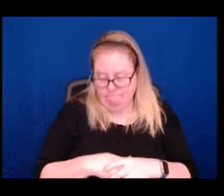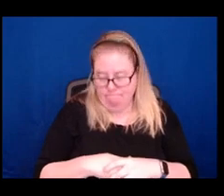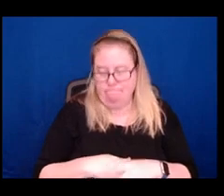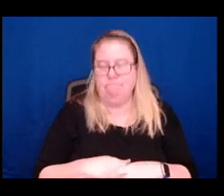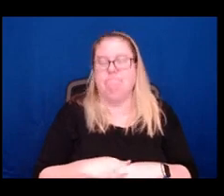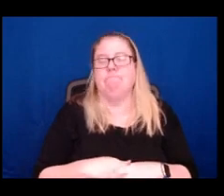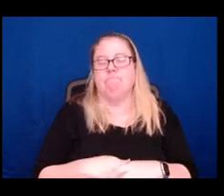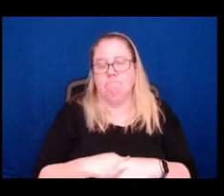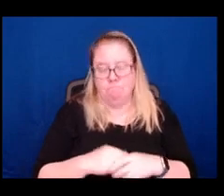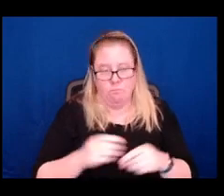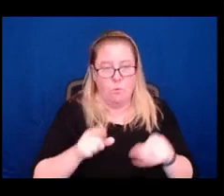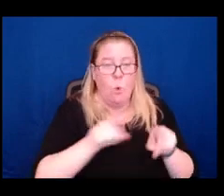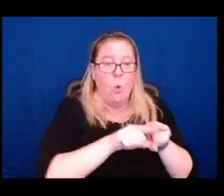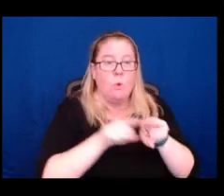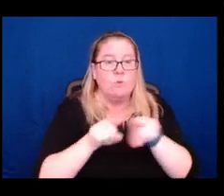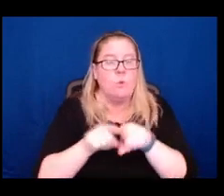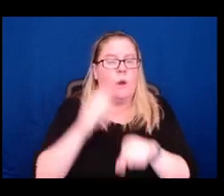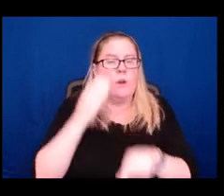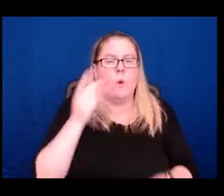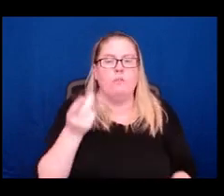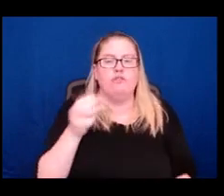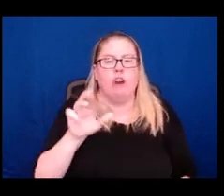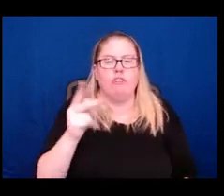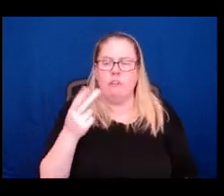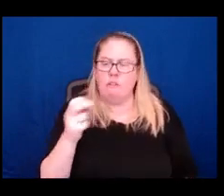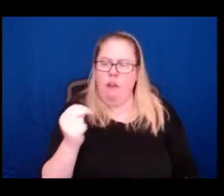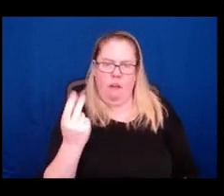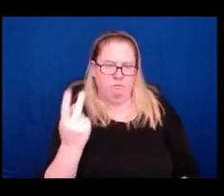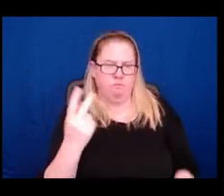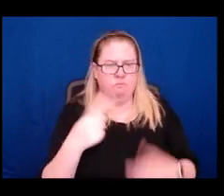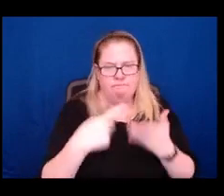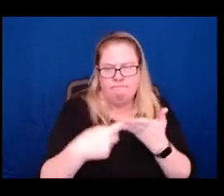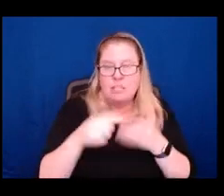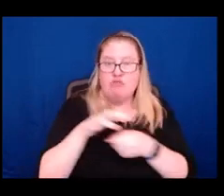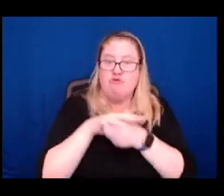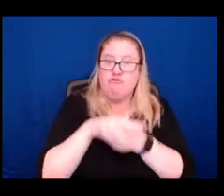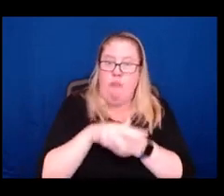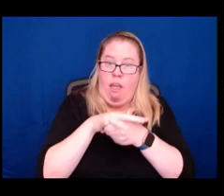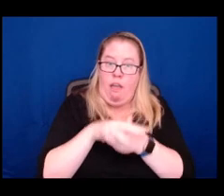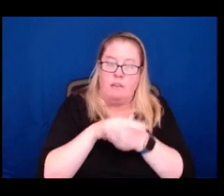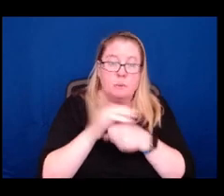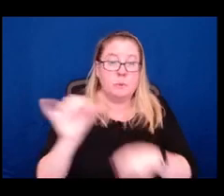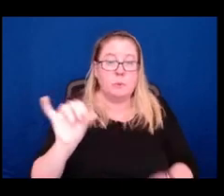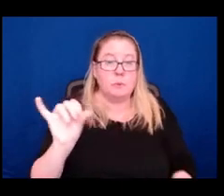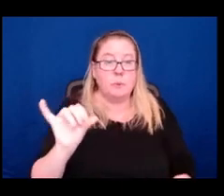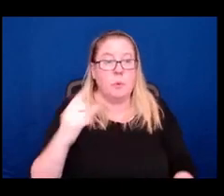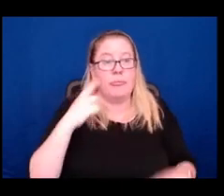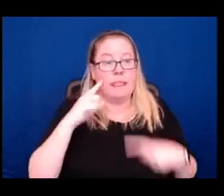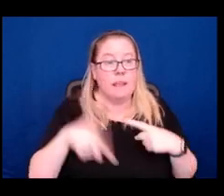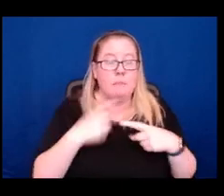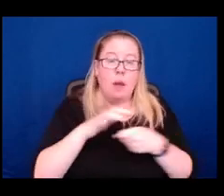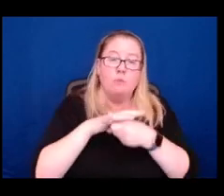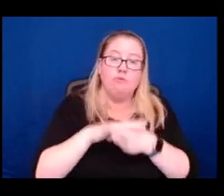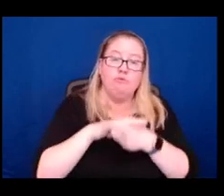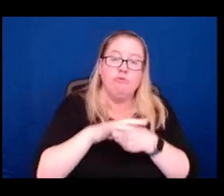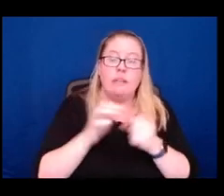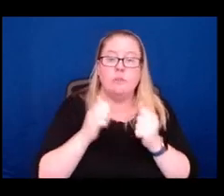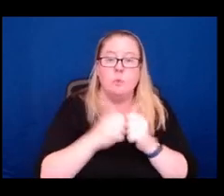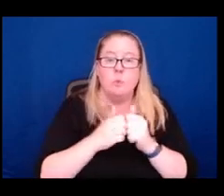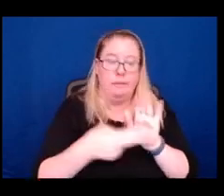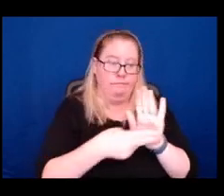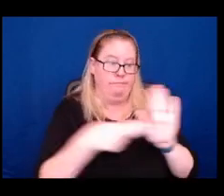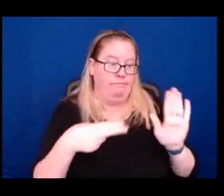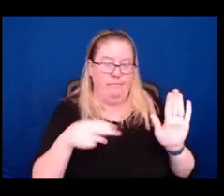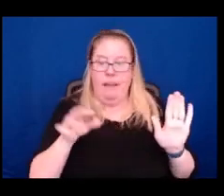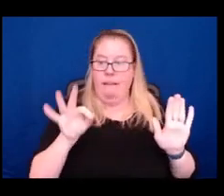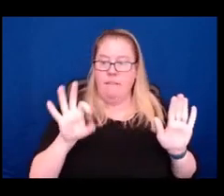Absolutely. And also, I know, Dr. Khan, you and I have had discussions about stress being an issue as well, because we think about the stress of